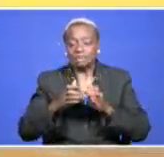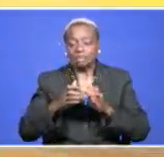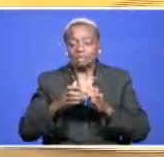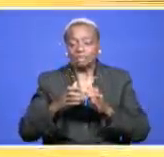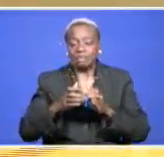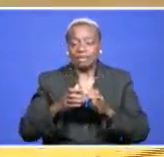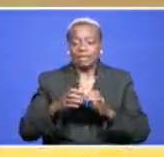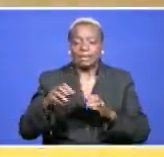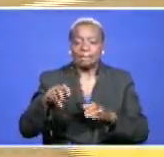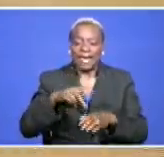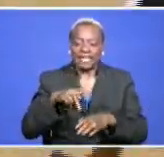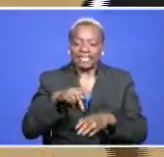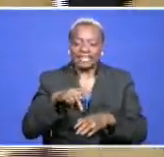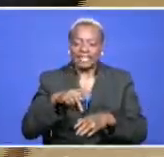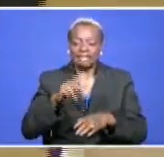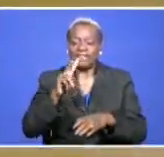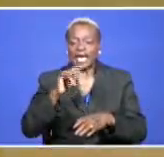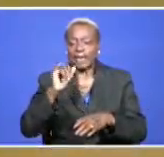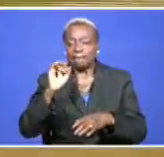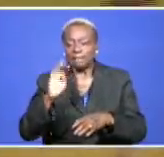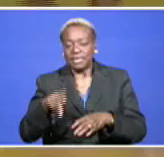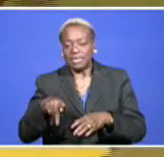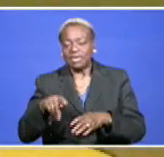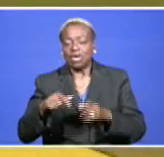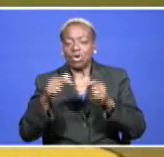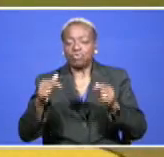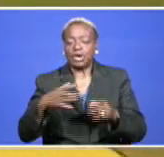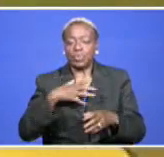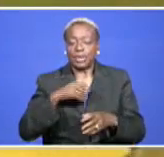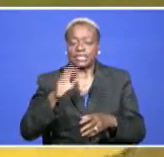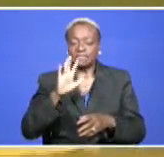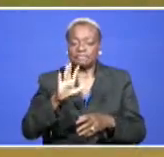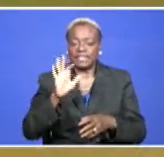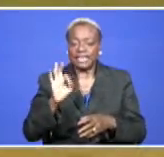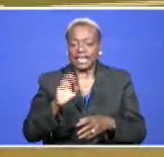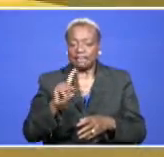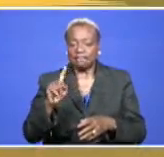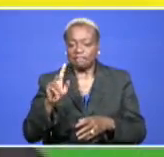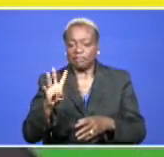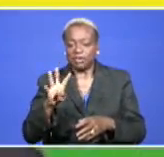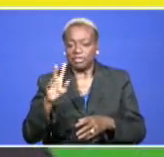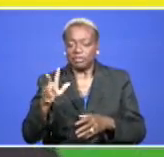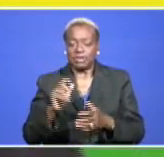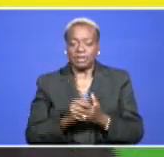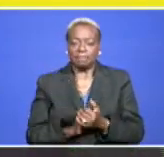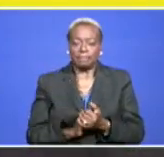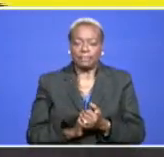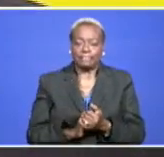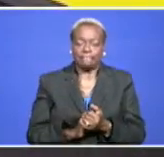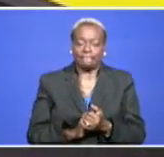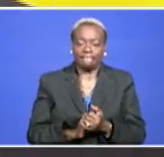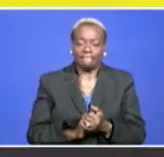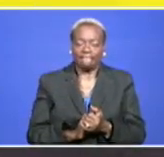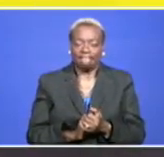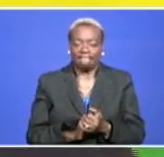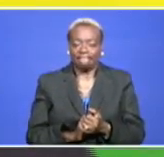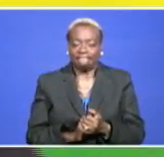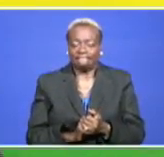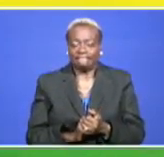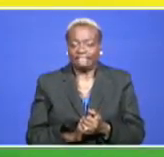Saints marching past the BIBT Great Whites 59-43. On offense, we executed on our cues, and also we played